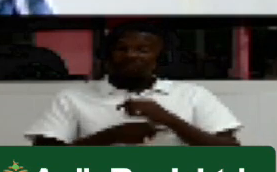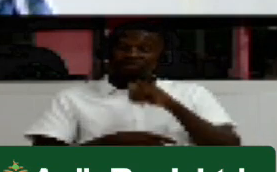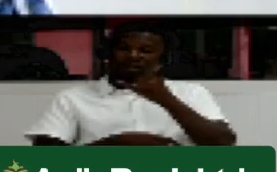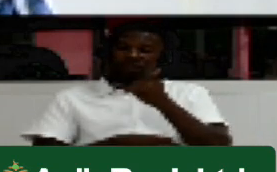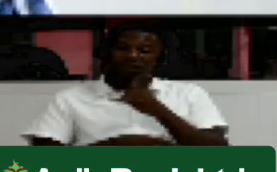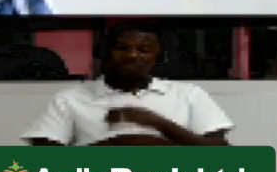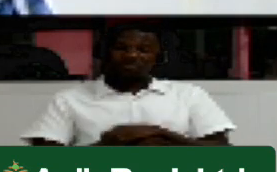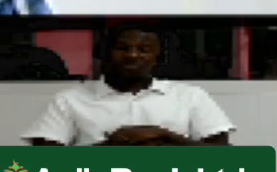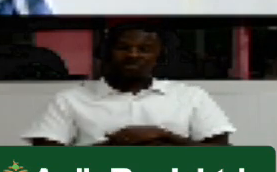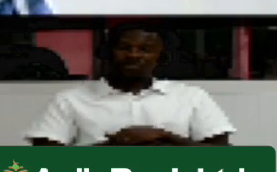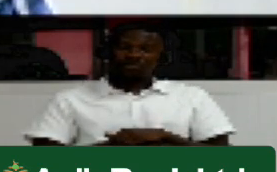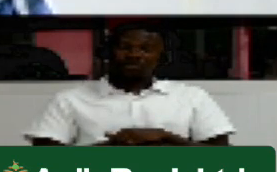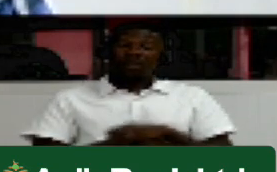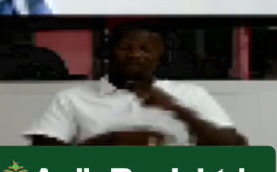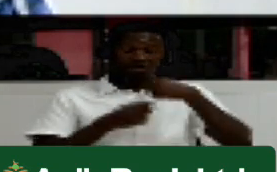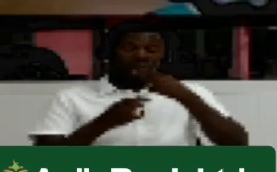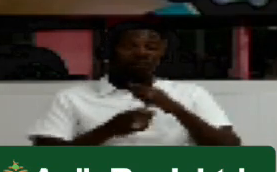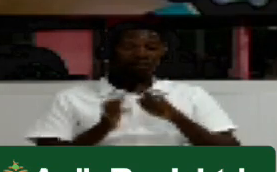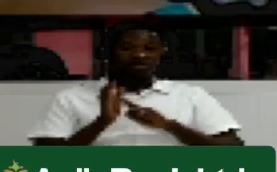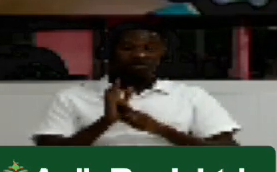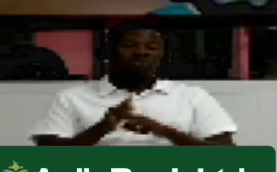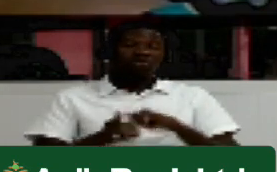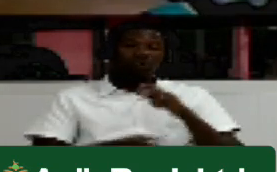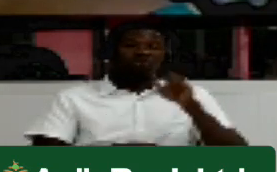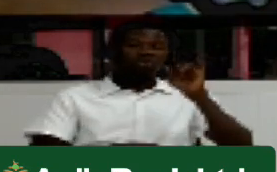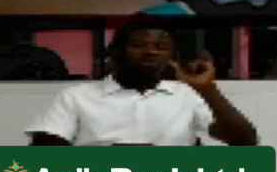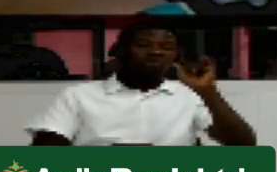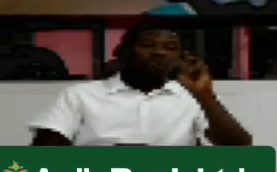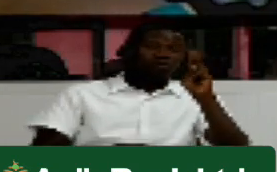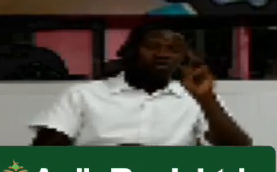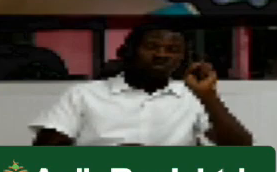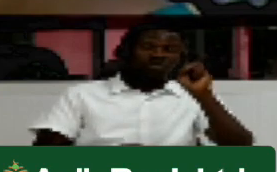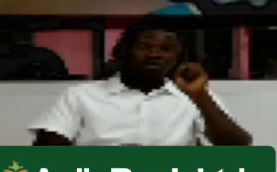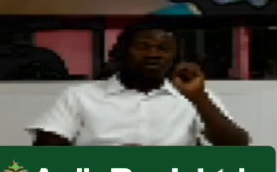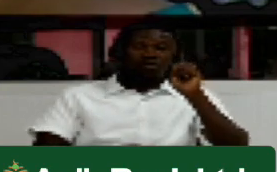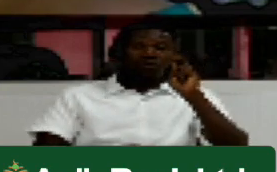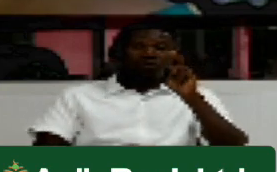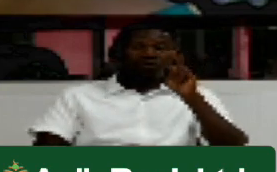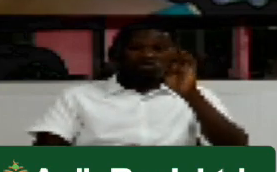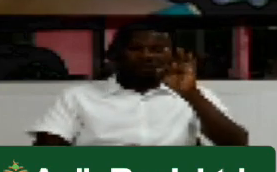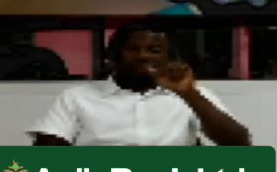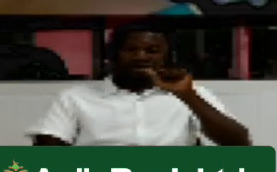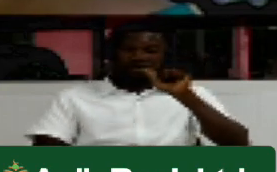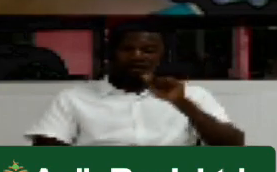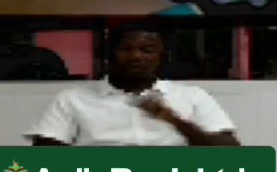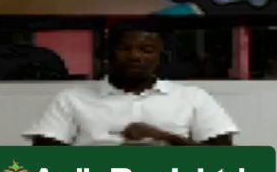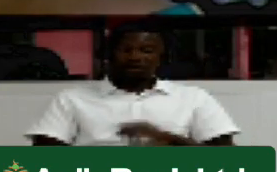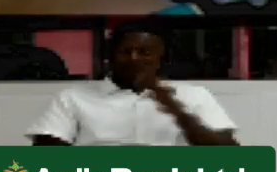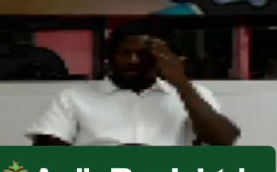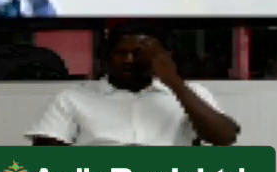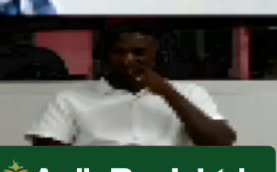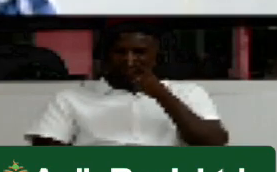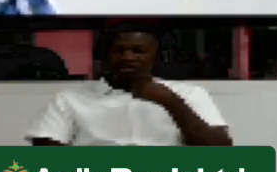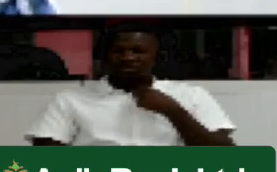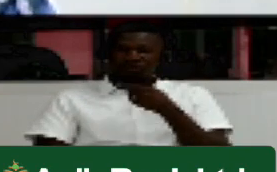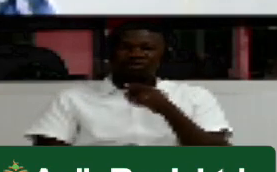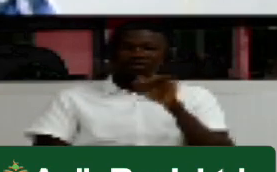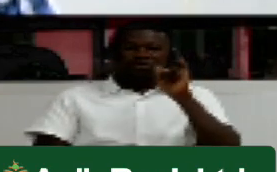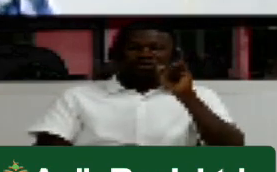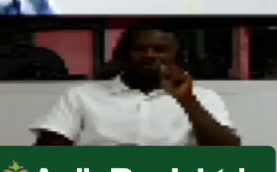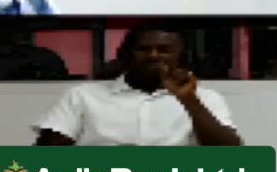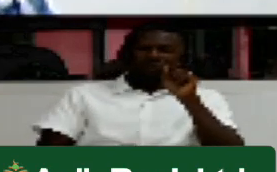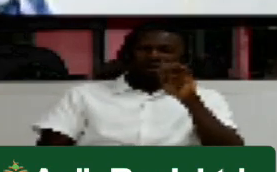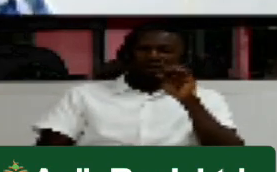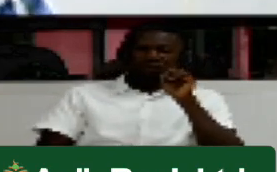I know you're very passionate about Yusufa, but I was referring to you. Yeah, with me, at